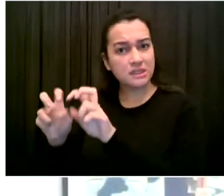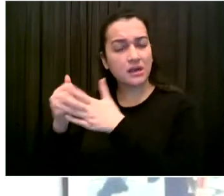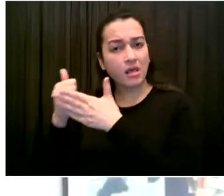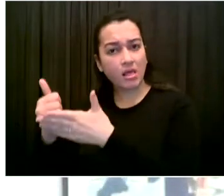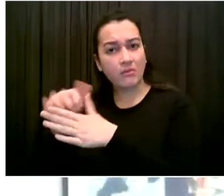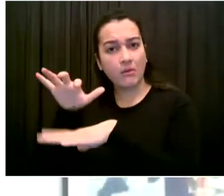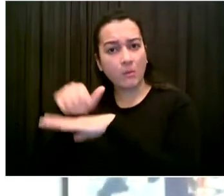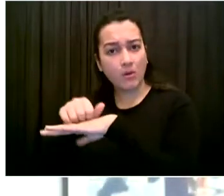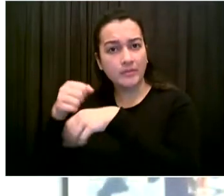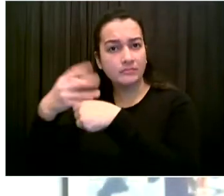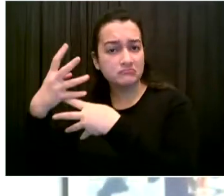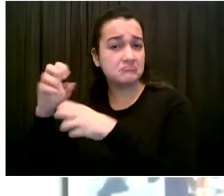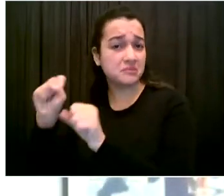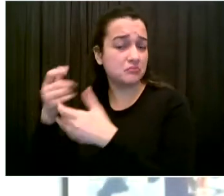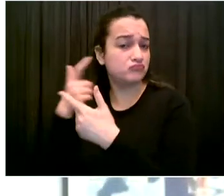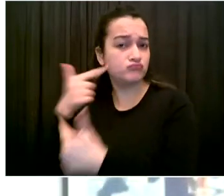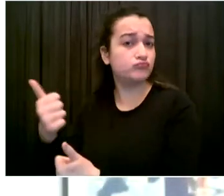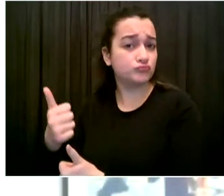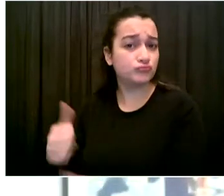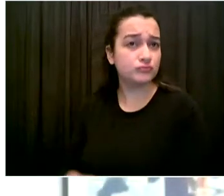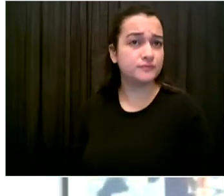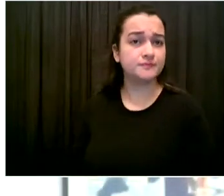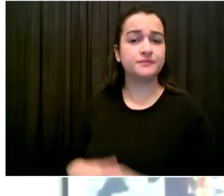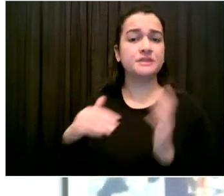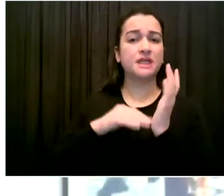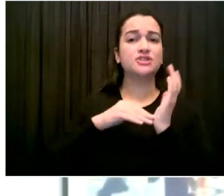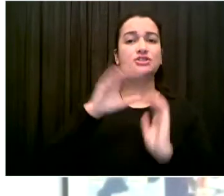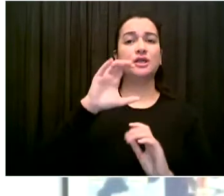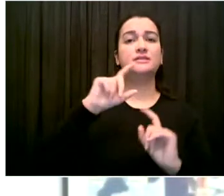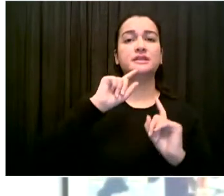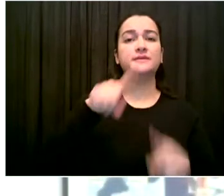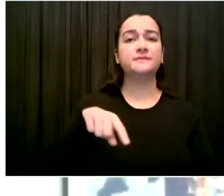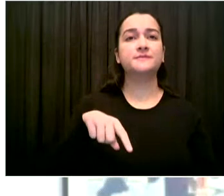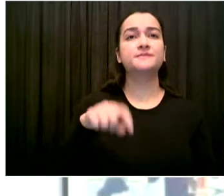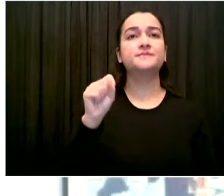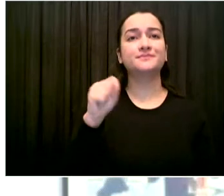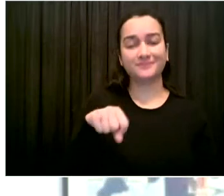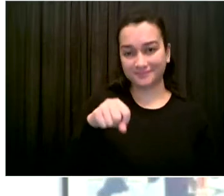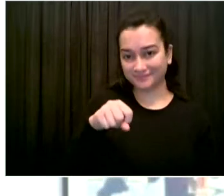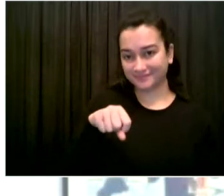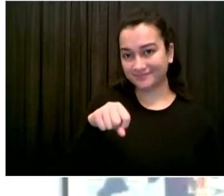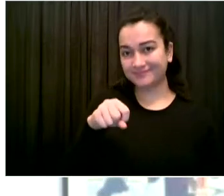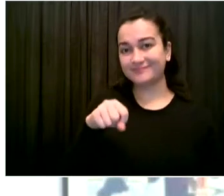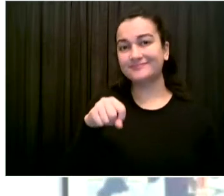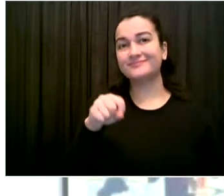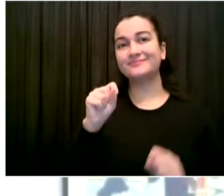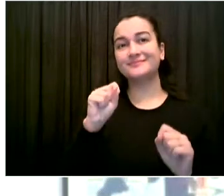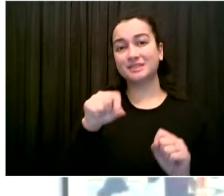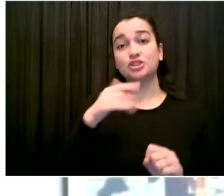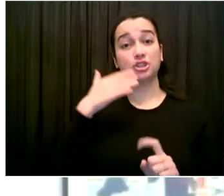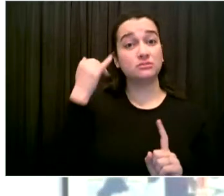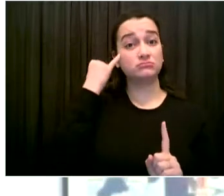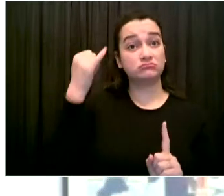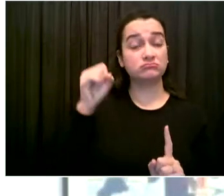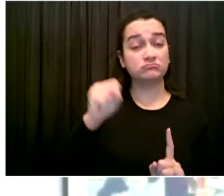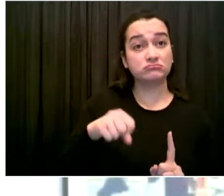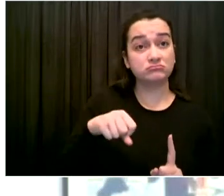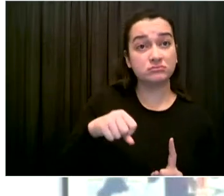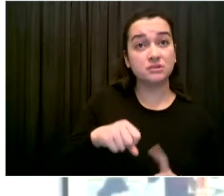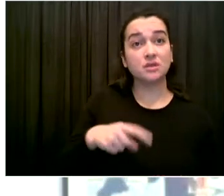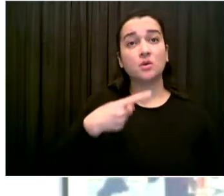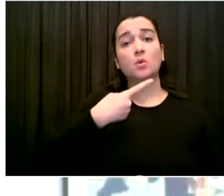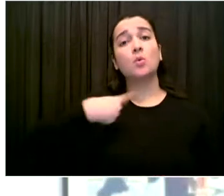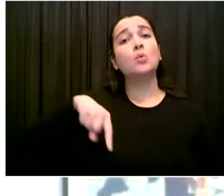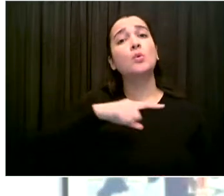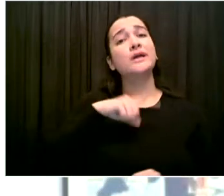our outreach efforts with respect to embedding in neighborhoods and communities and reaching the people